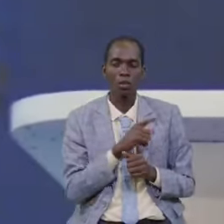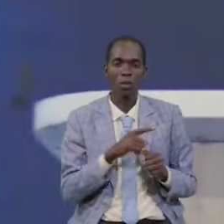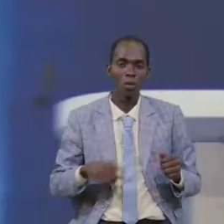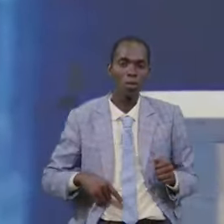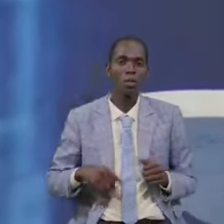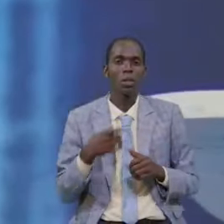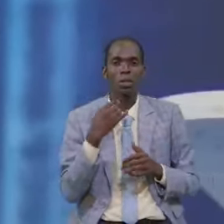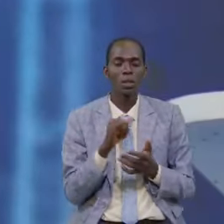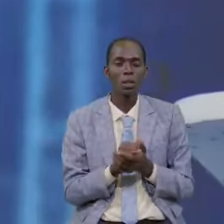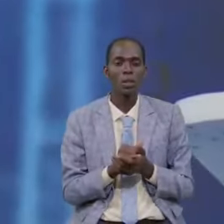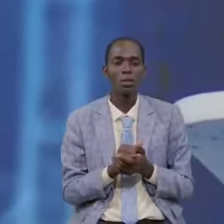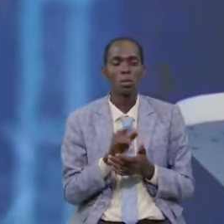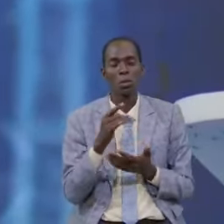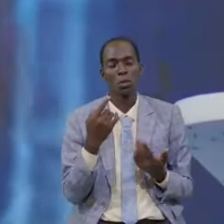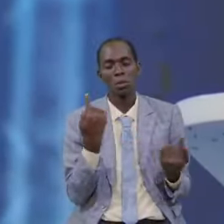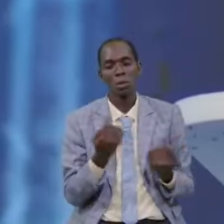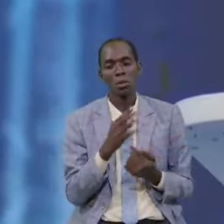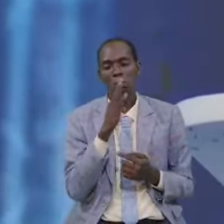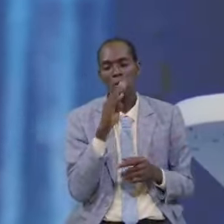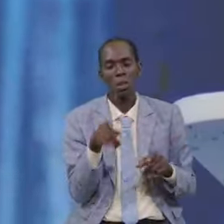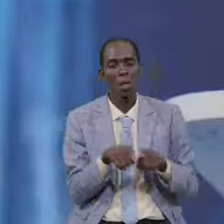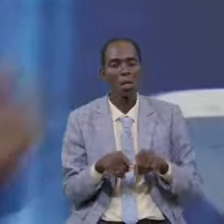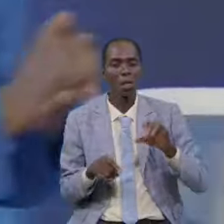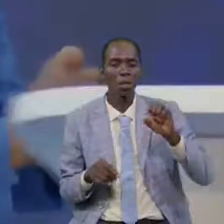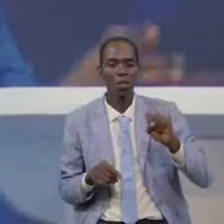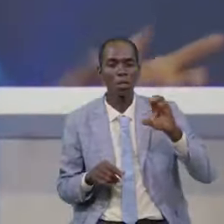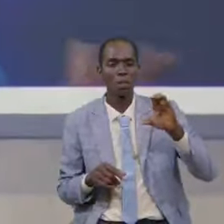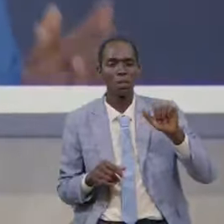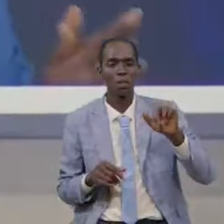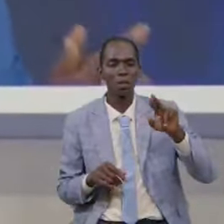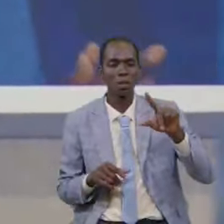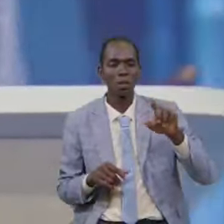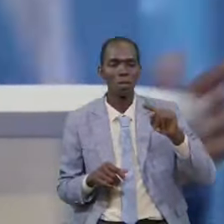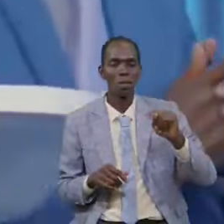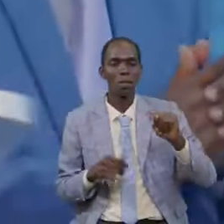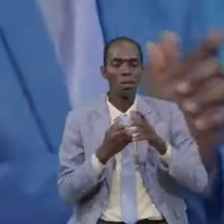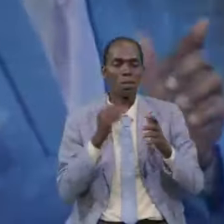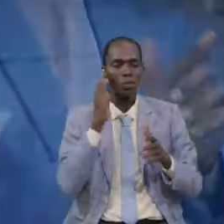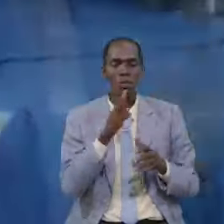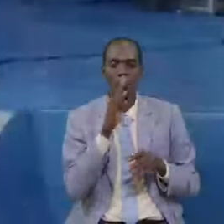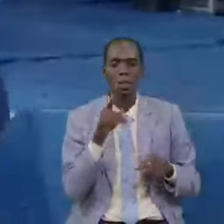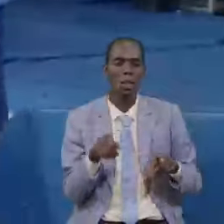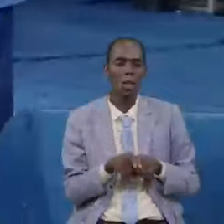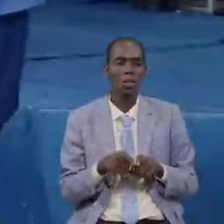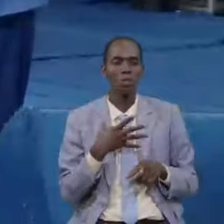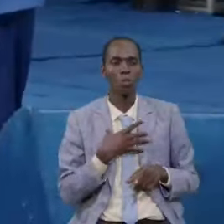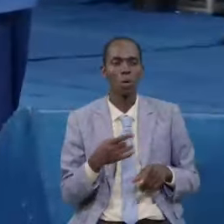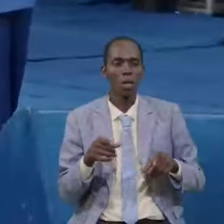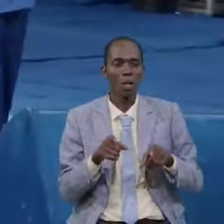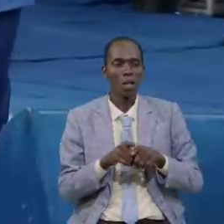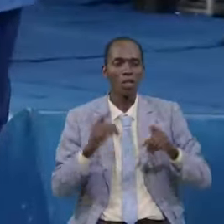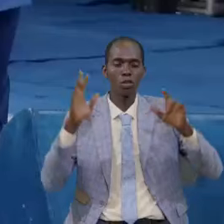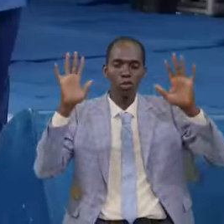snow, and though they be red like crimson, they shall be as wool. I invited